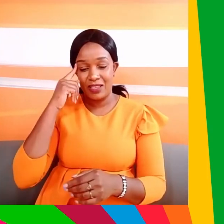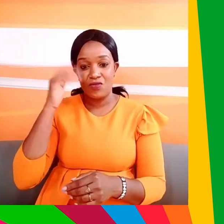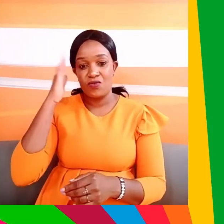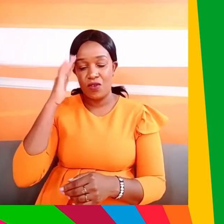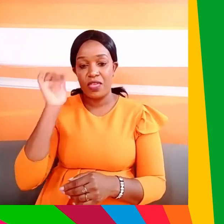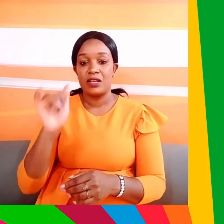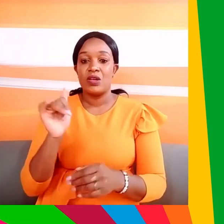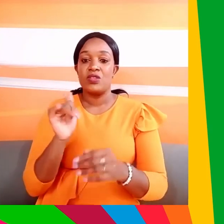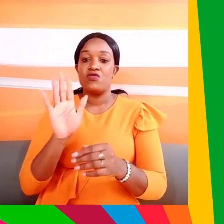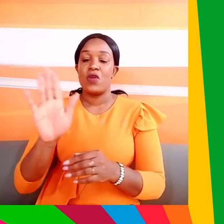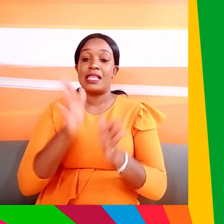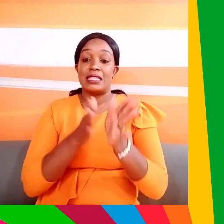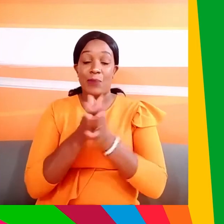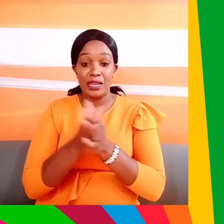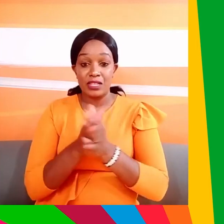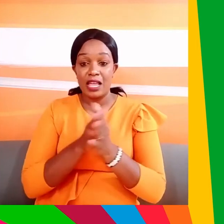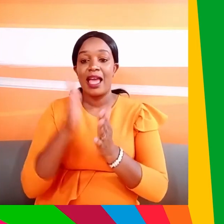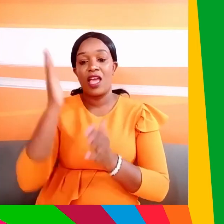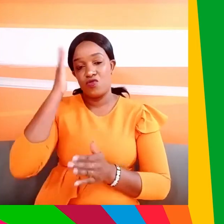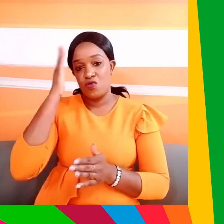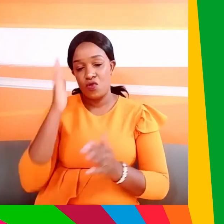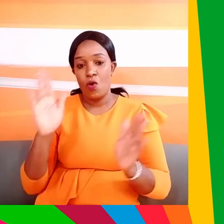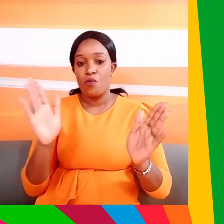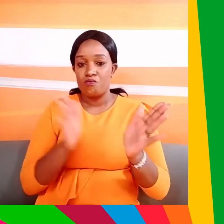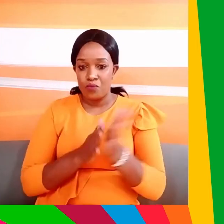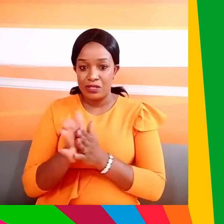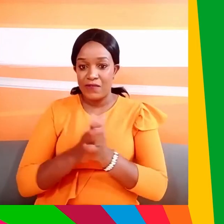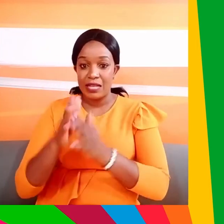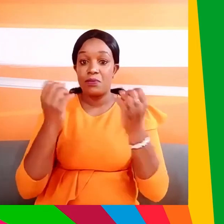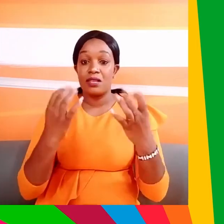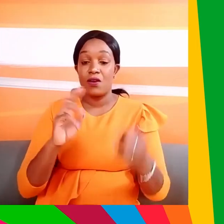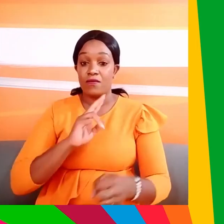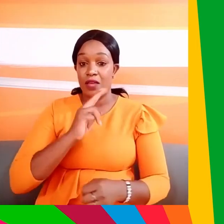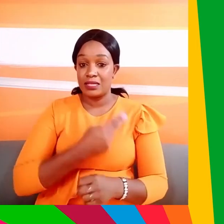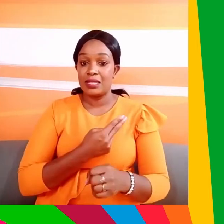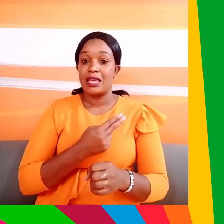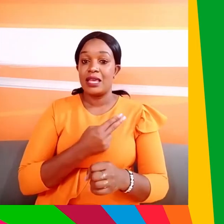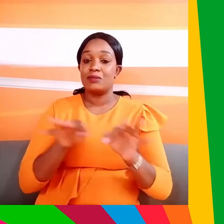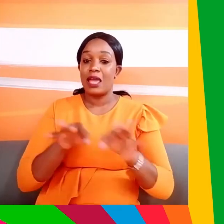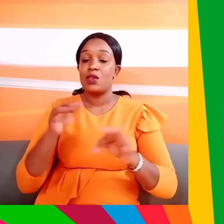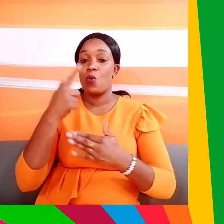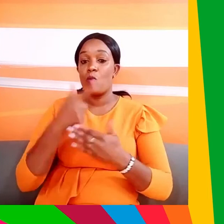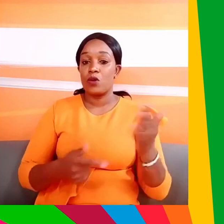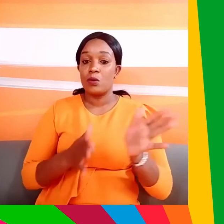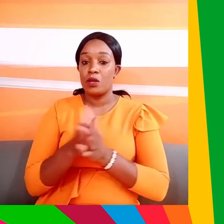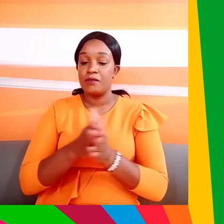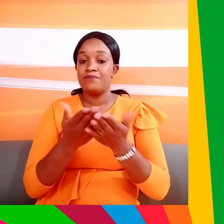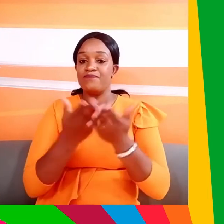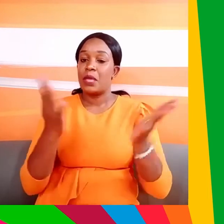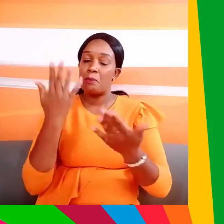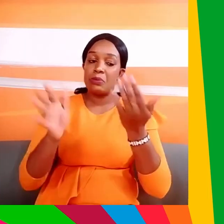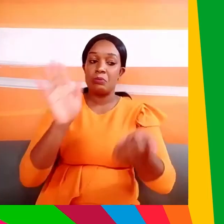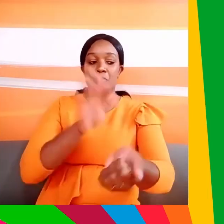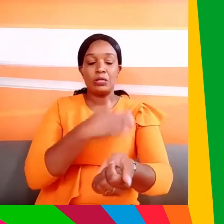You inspire so many of us. We would love to know what inspires you. Is there a piece of art, piece of music, a book, a podcast,